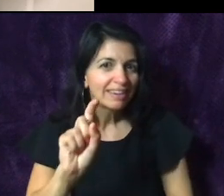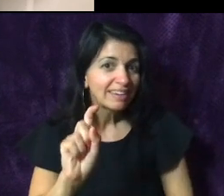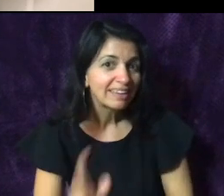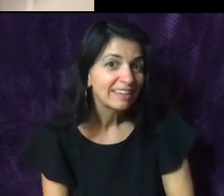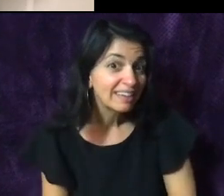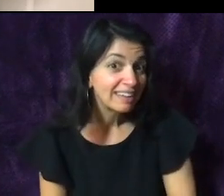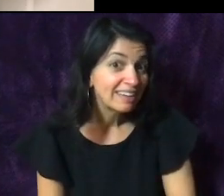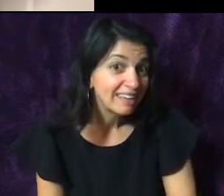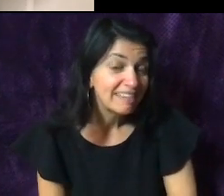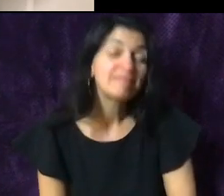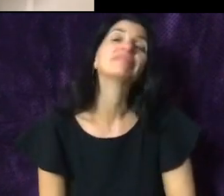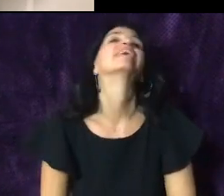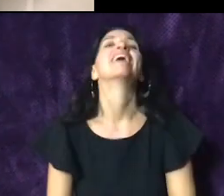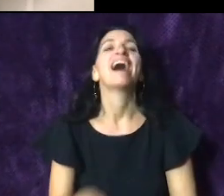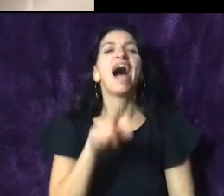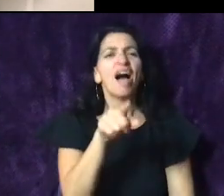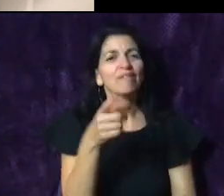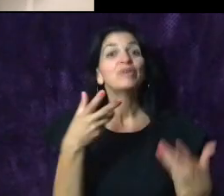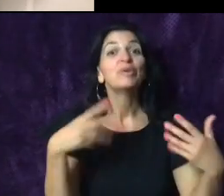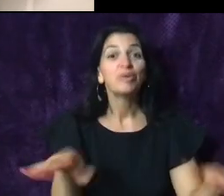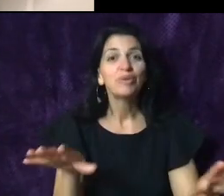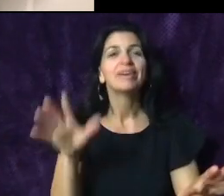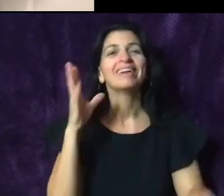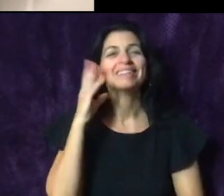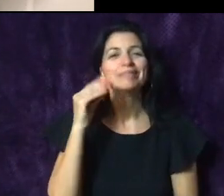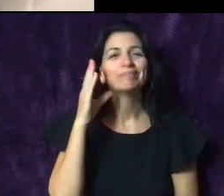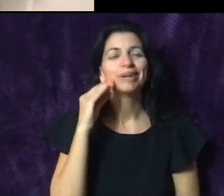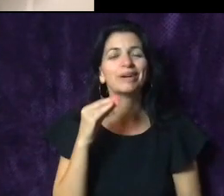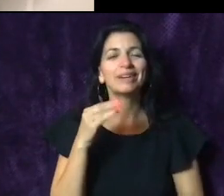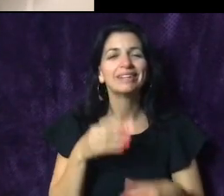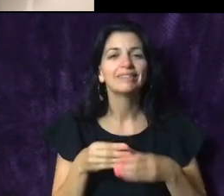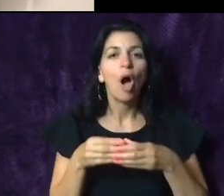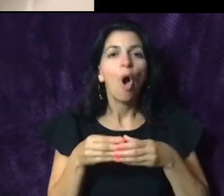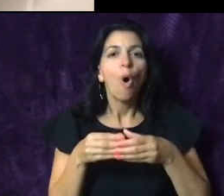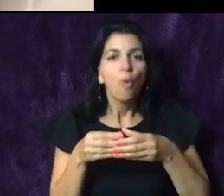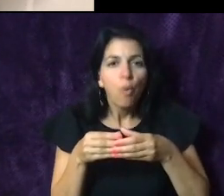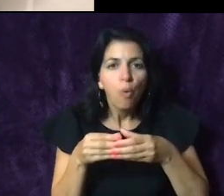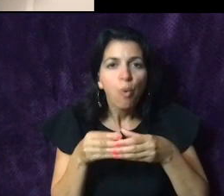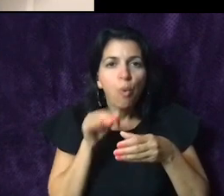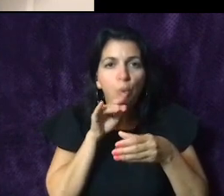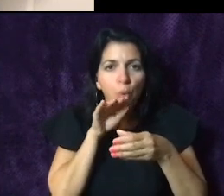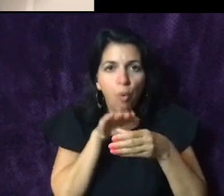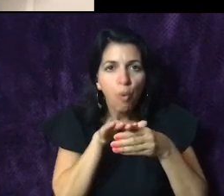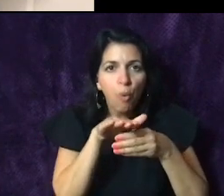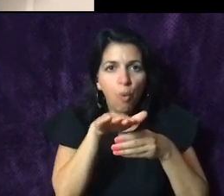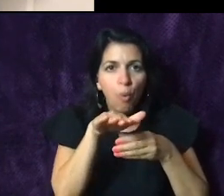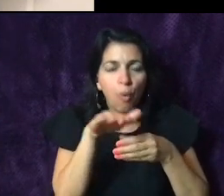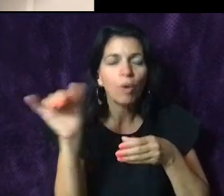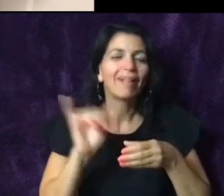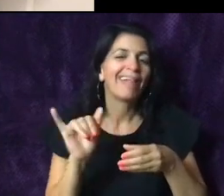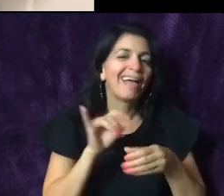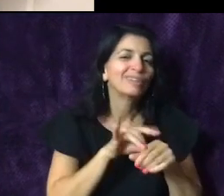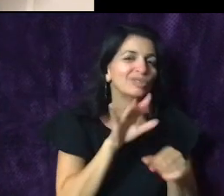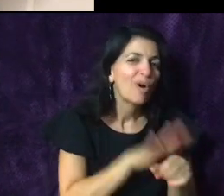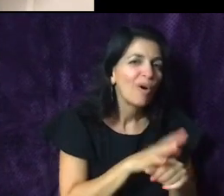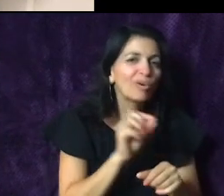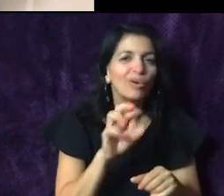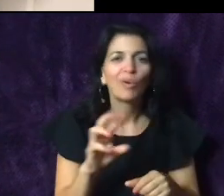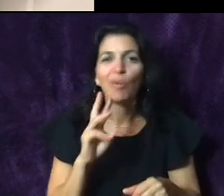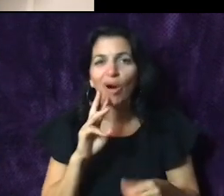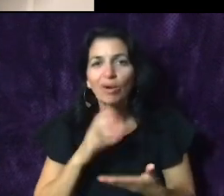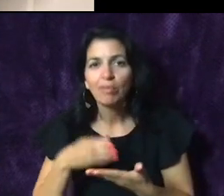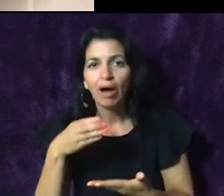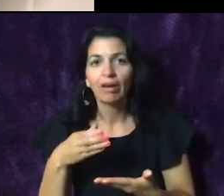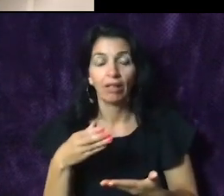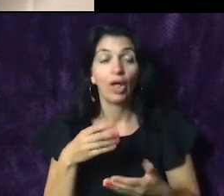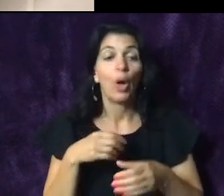Well, it's going to be the same as if you've ever blown over a bottle of liquid, like a soda bottle or a water bottle. It changes, right, based on how